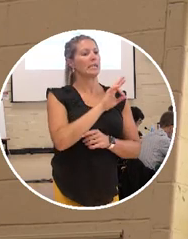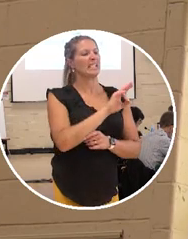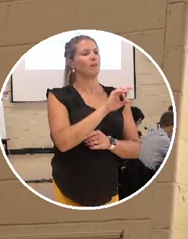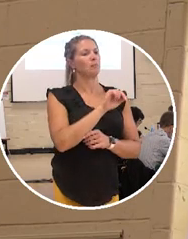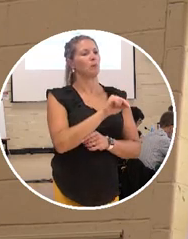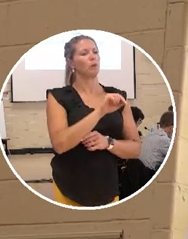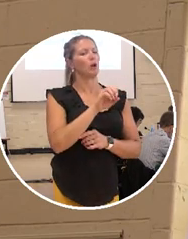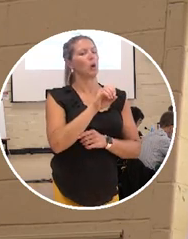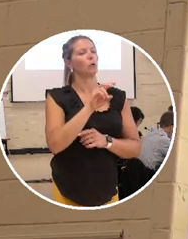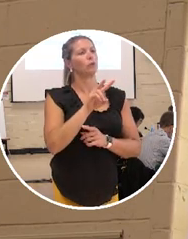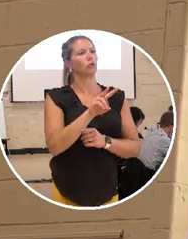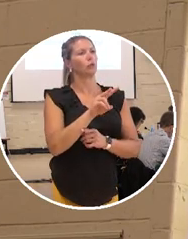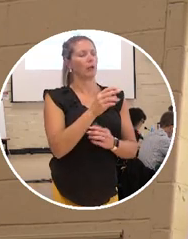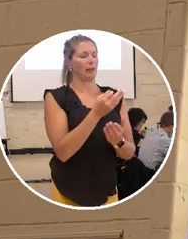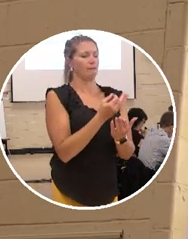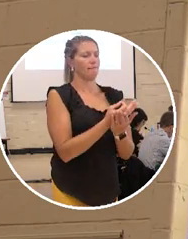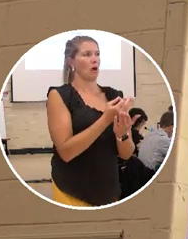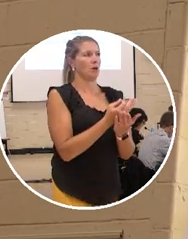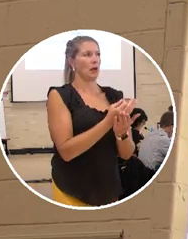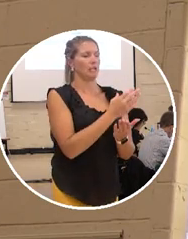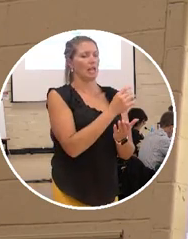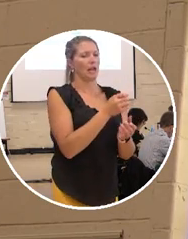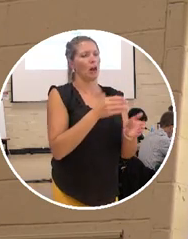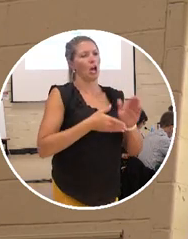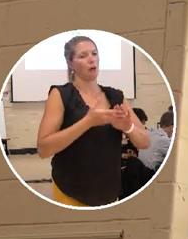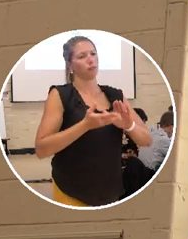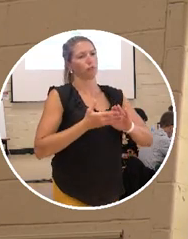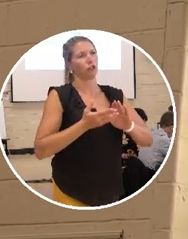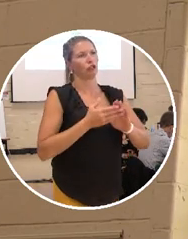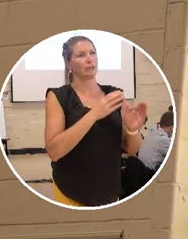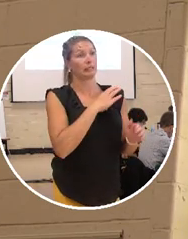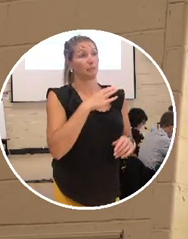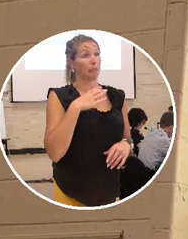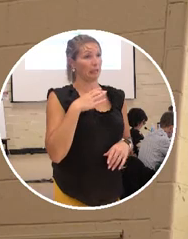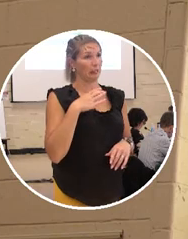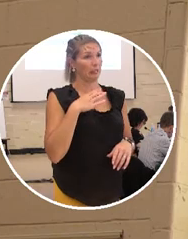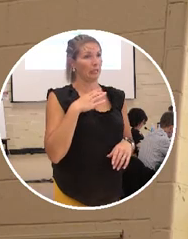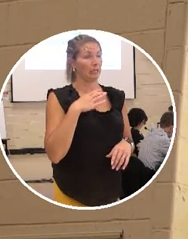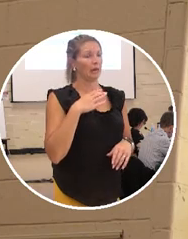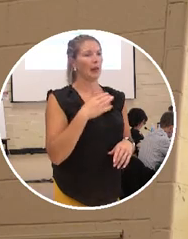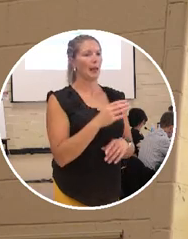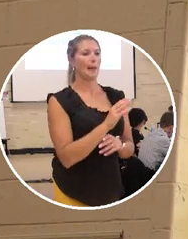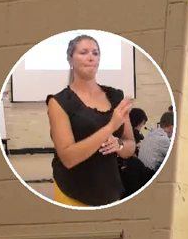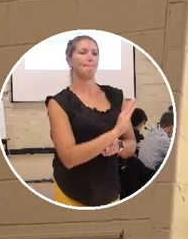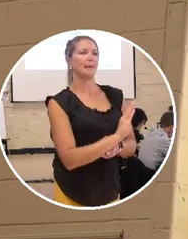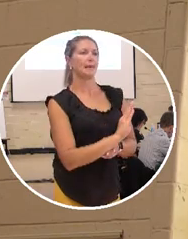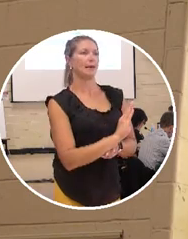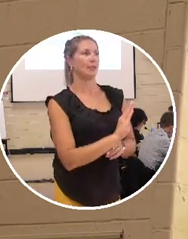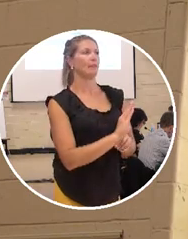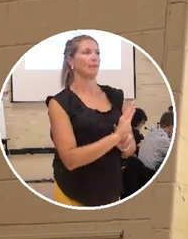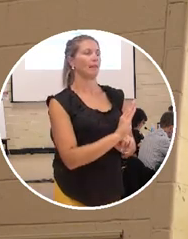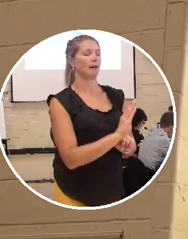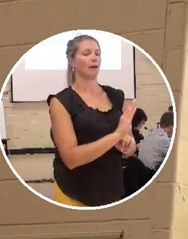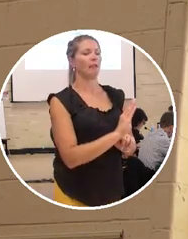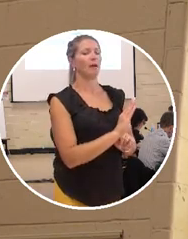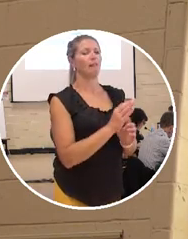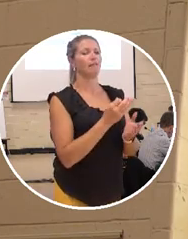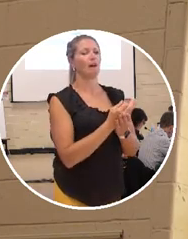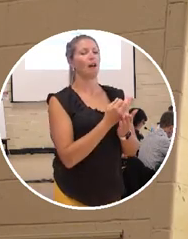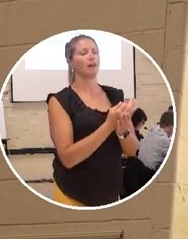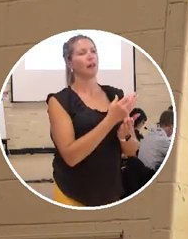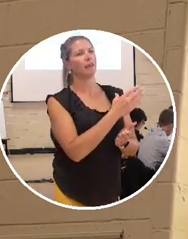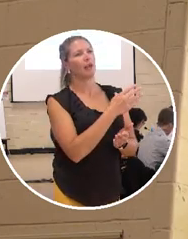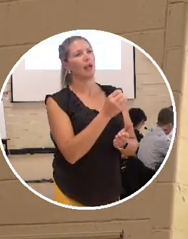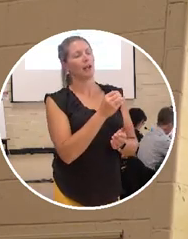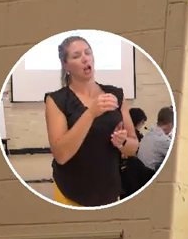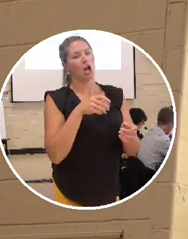7.02, Finance and Operations Committee. B, the responsibilities of the Finance and Operations Committee will be